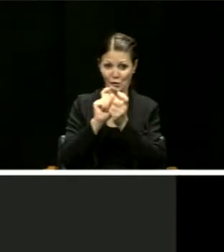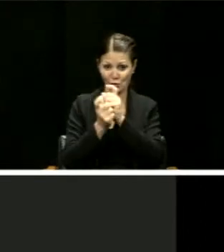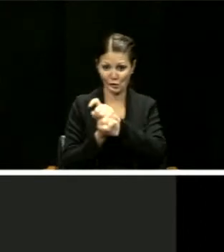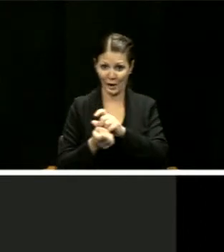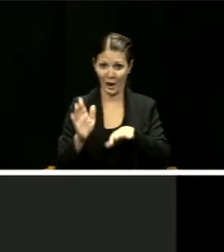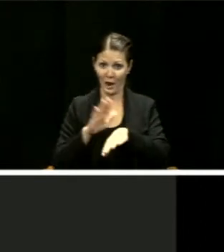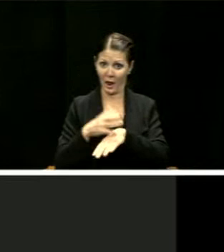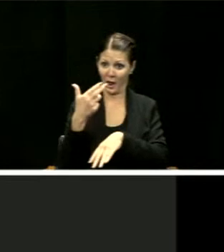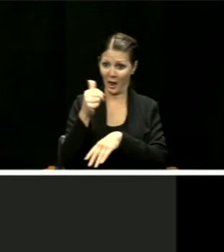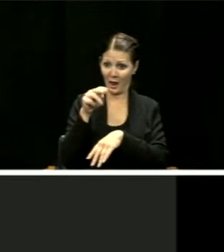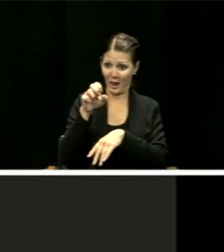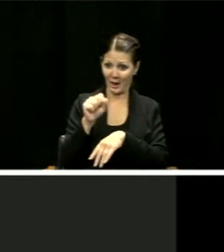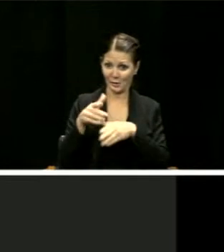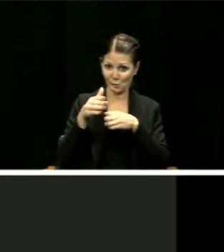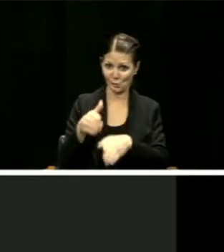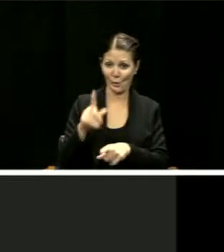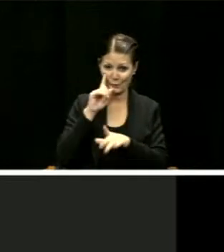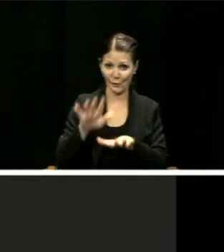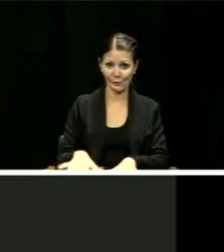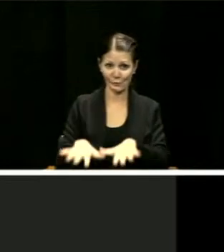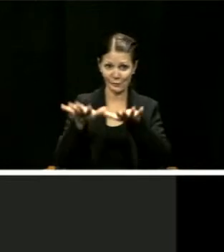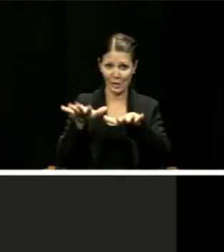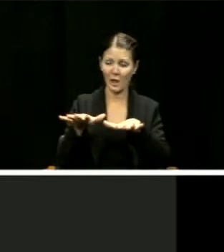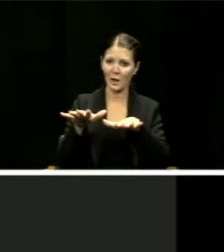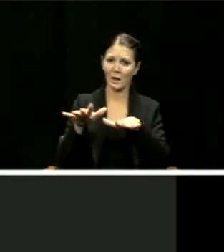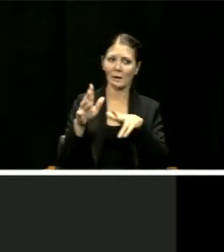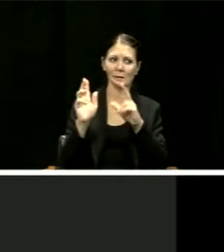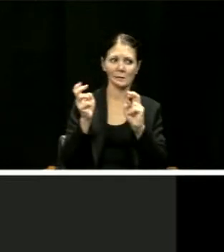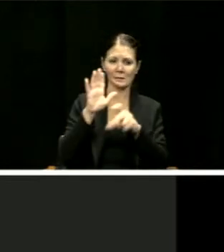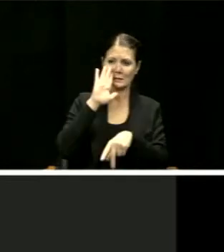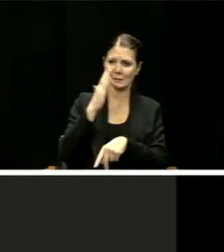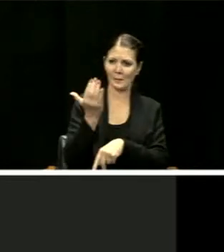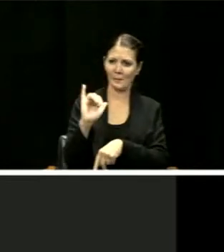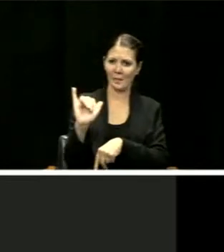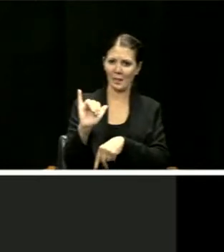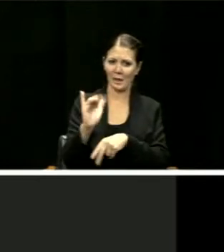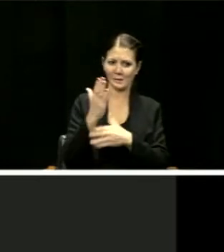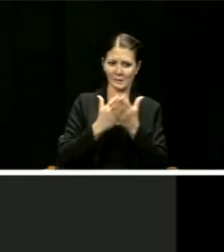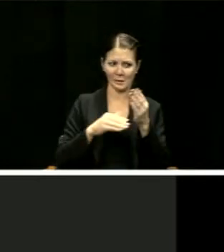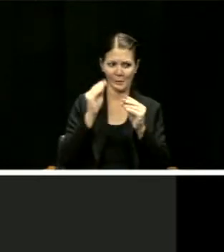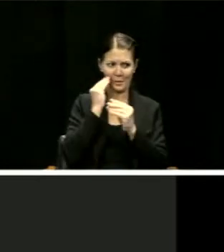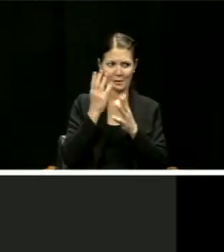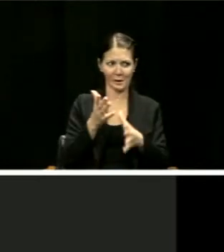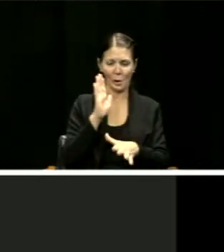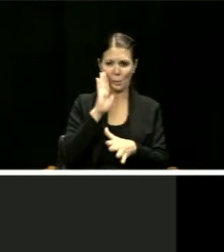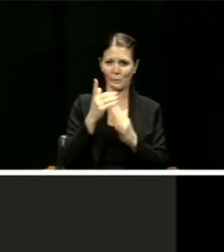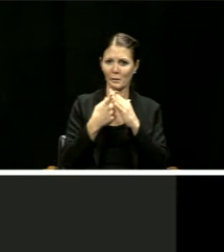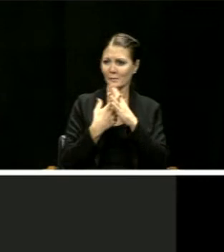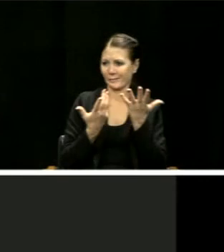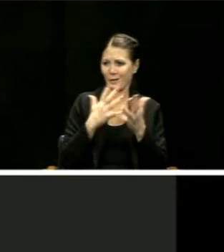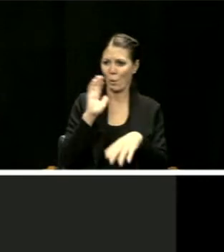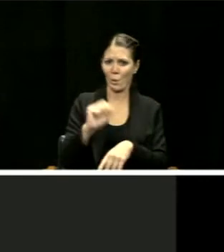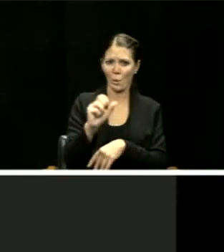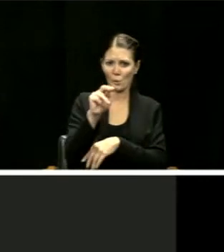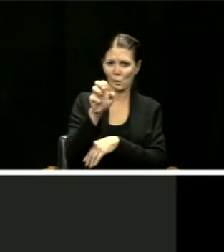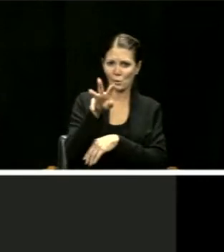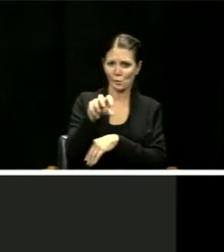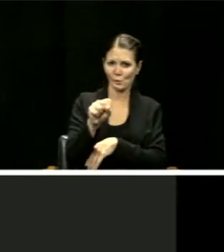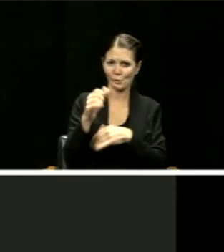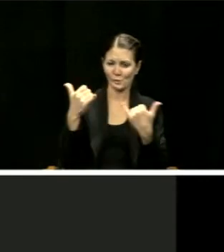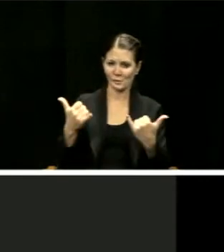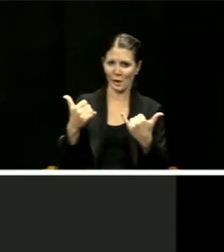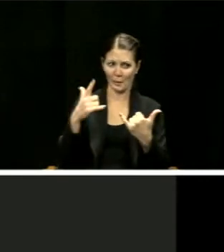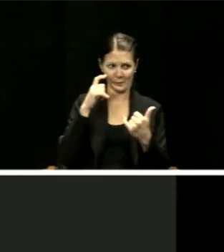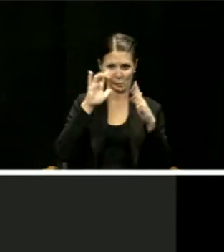Road with our flooding, it kind of seems like some of that data would be obsolete at this point as the